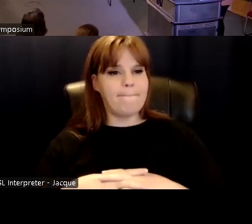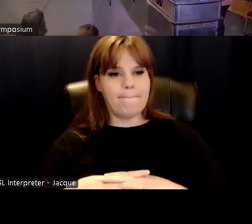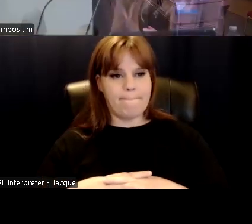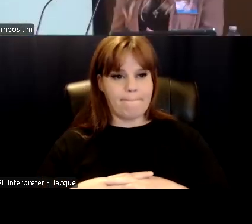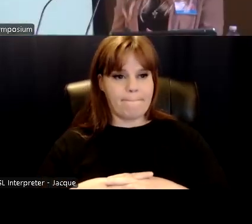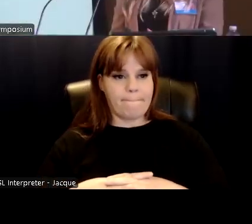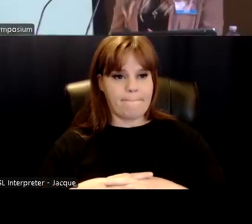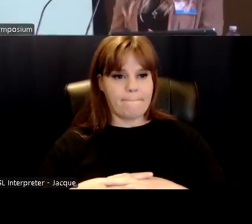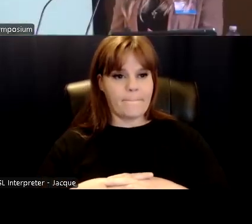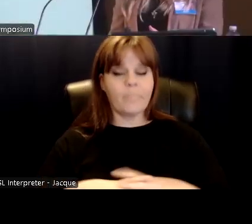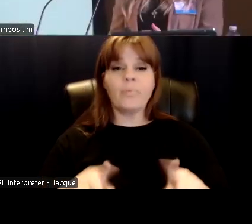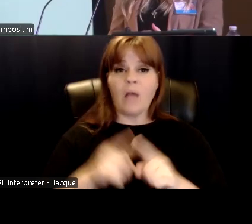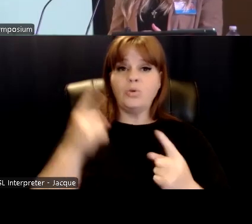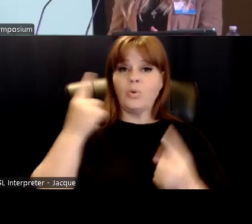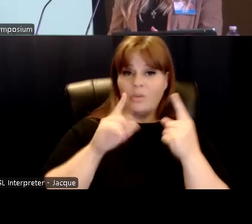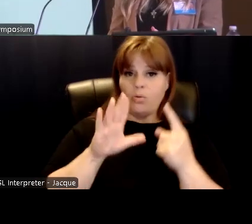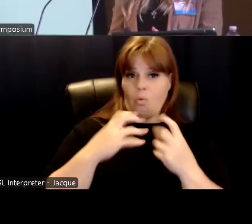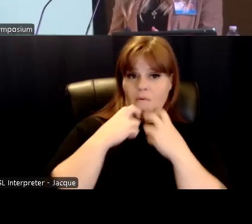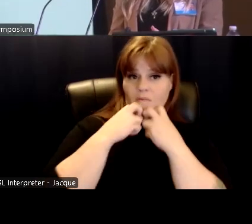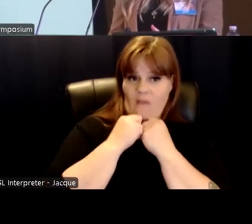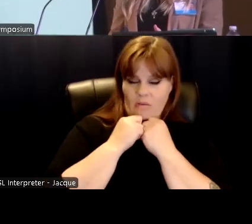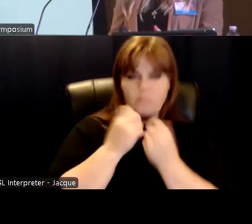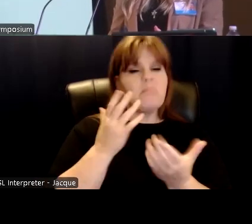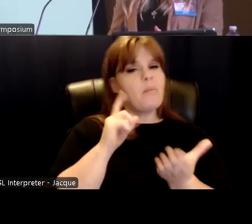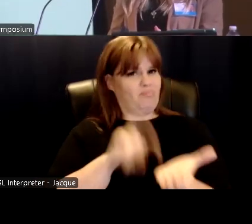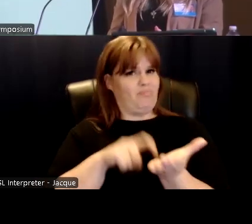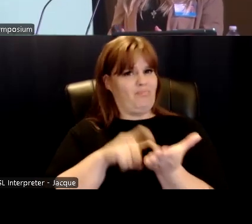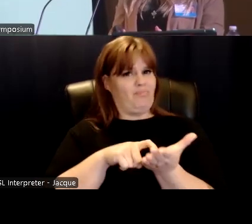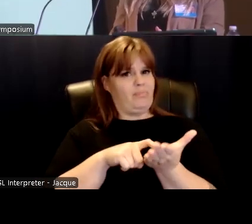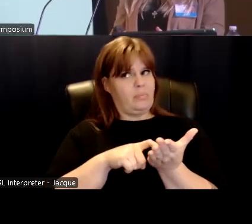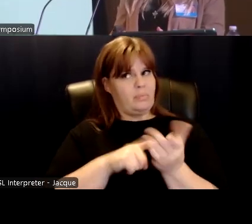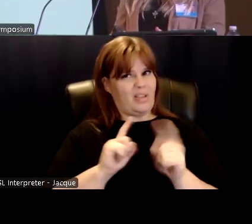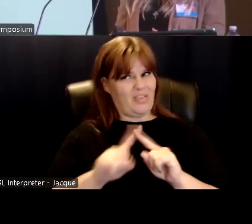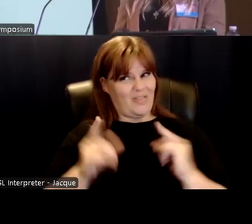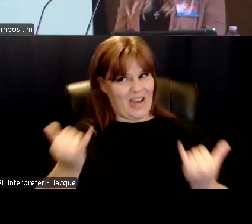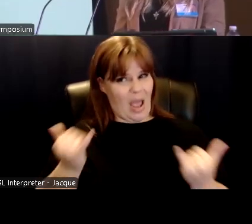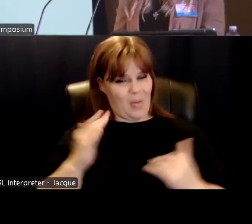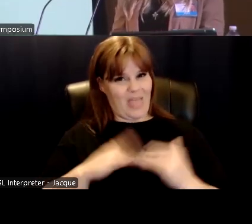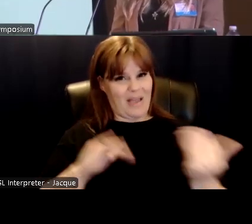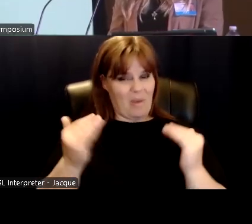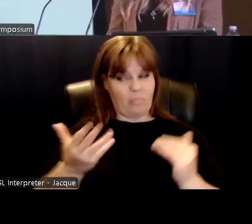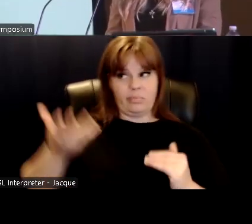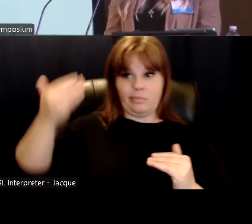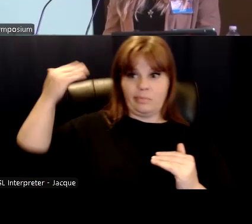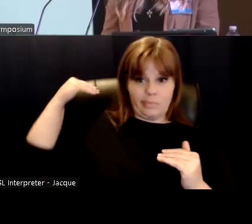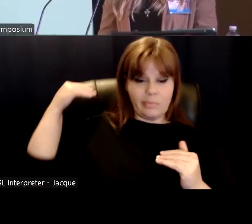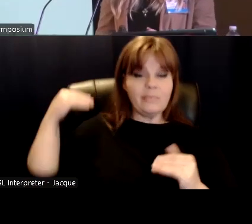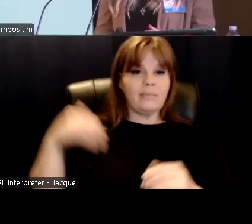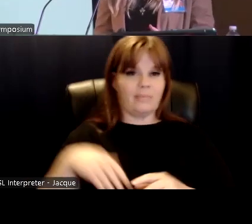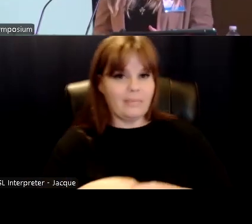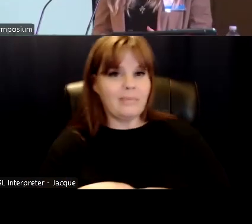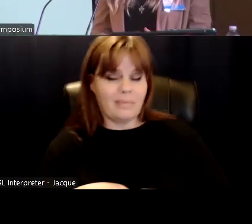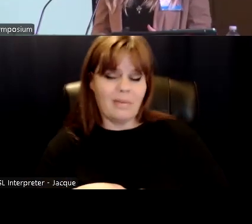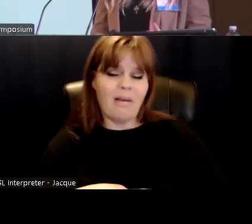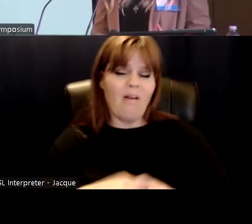And as you consider your values, you might notice that they're different now than they previously were. Long